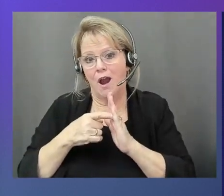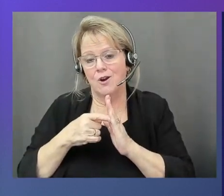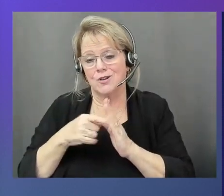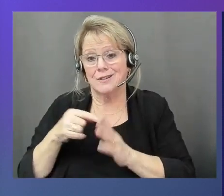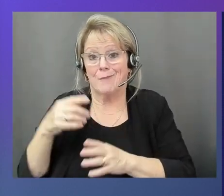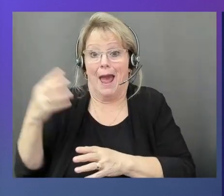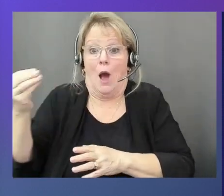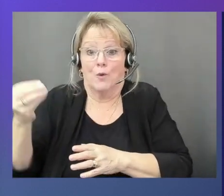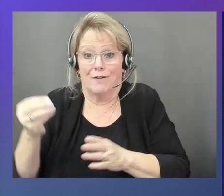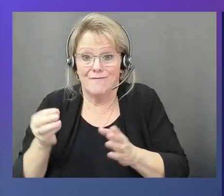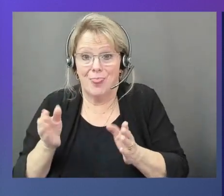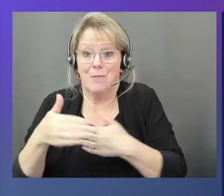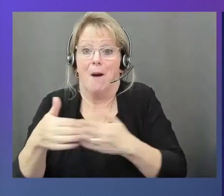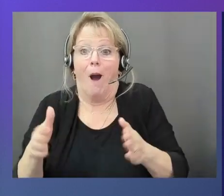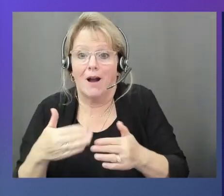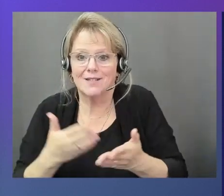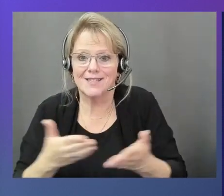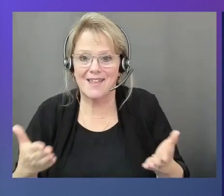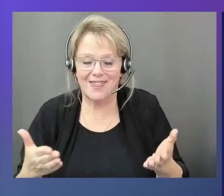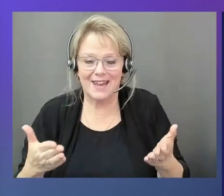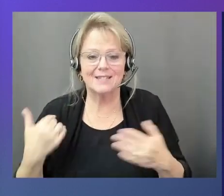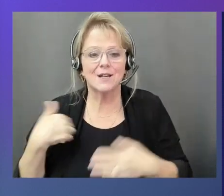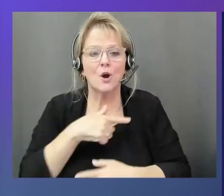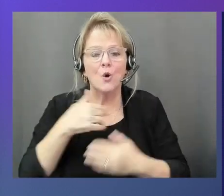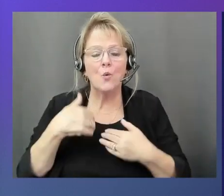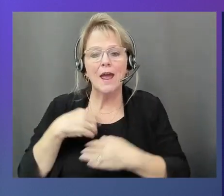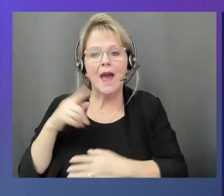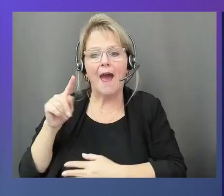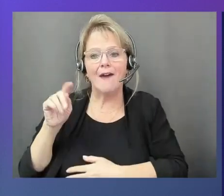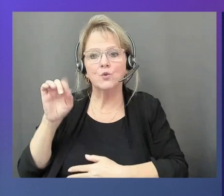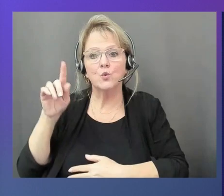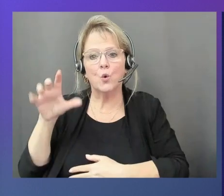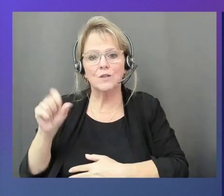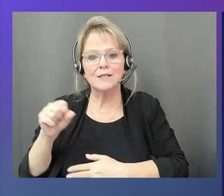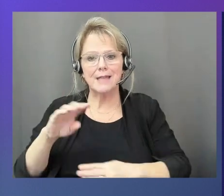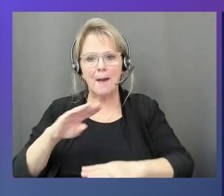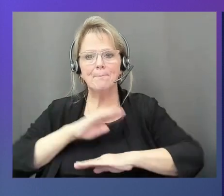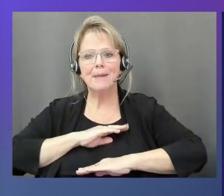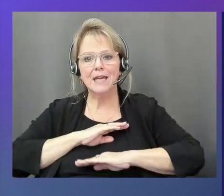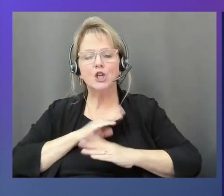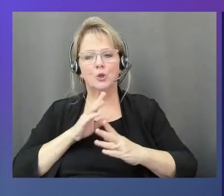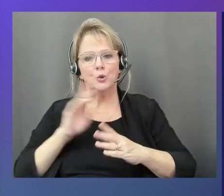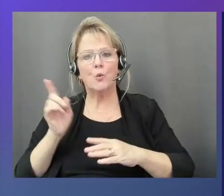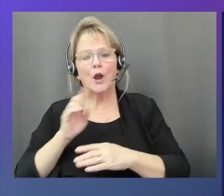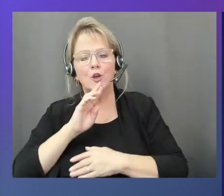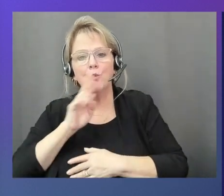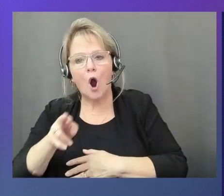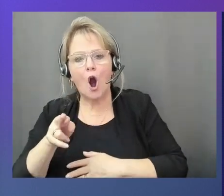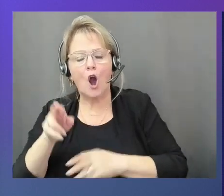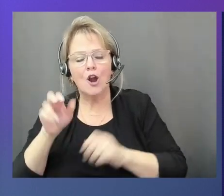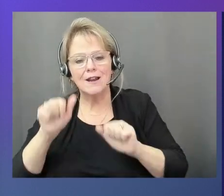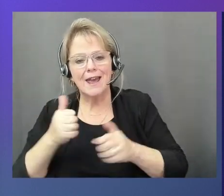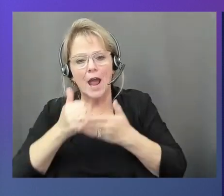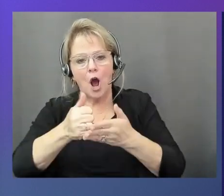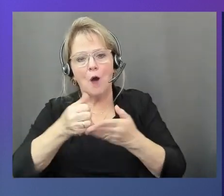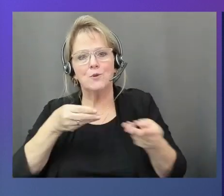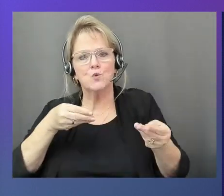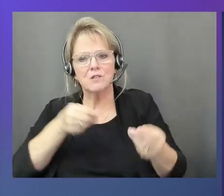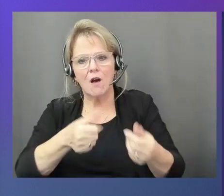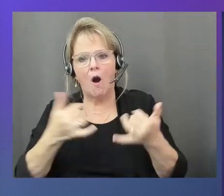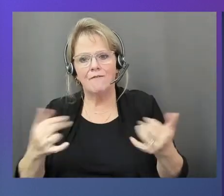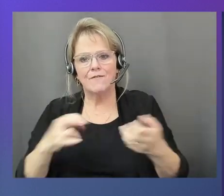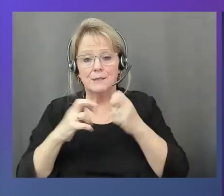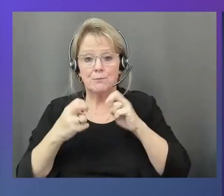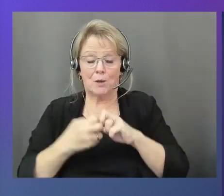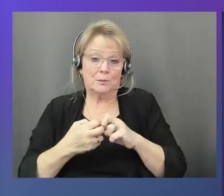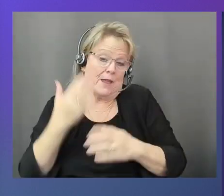be. We have tools that meet you where you are and can help you solve these problems. And that was why I was really happy to be able